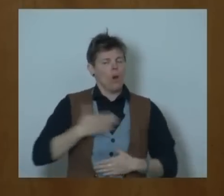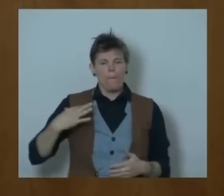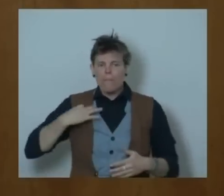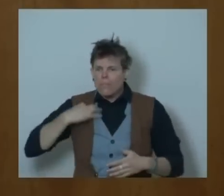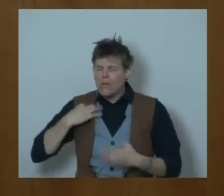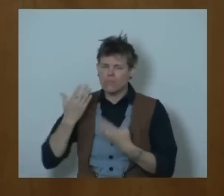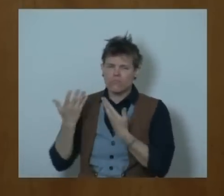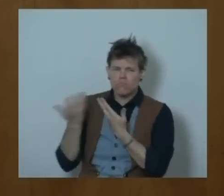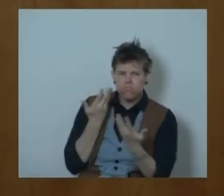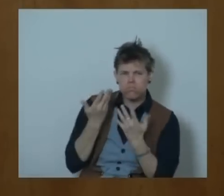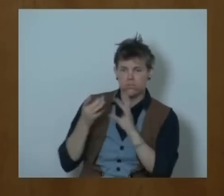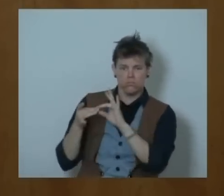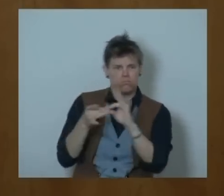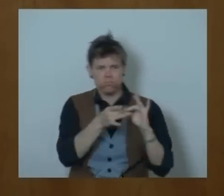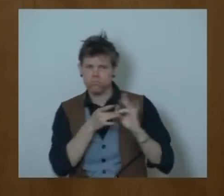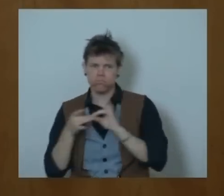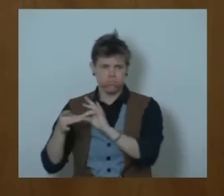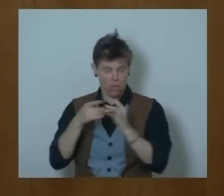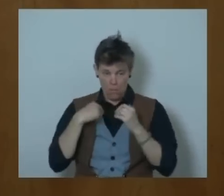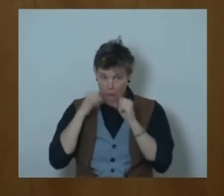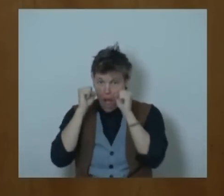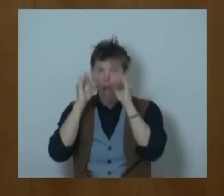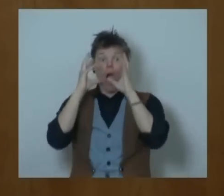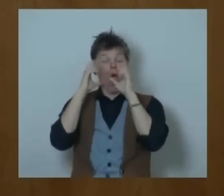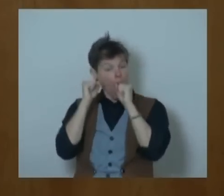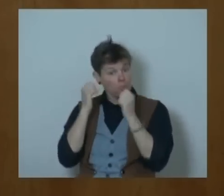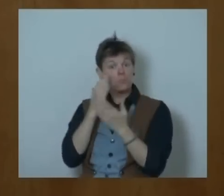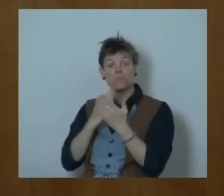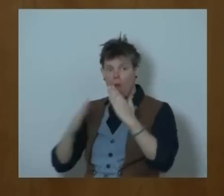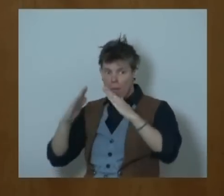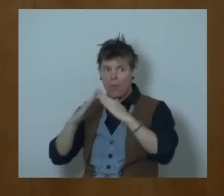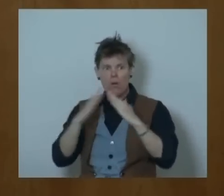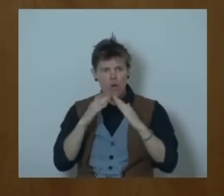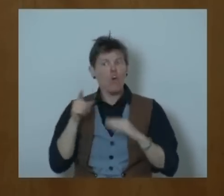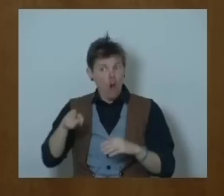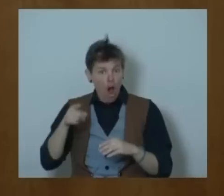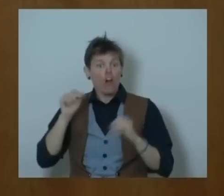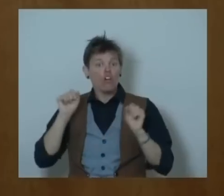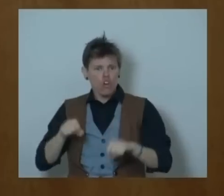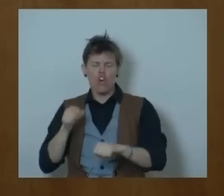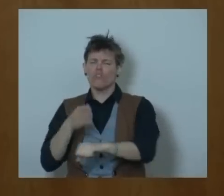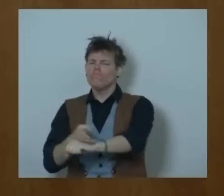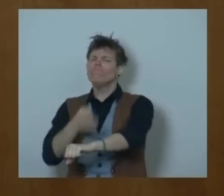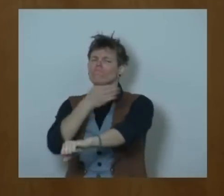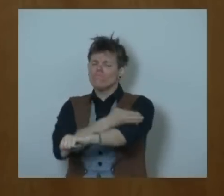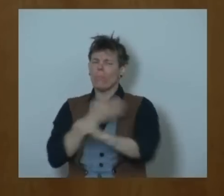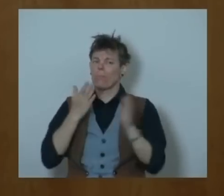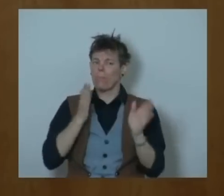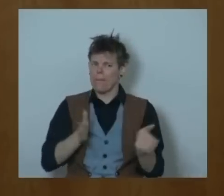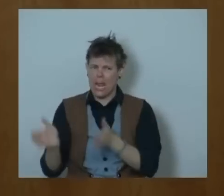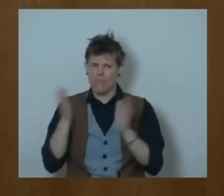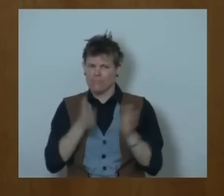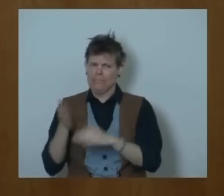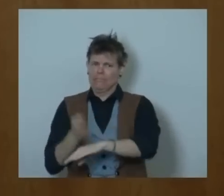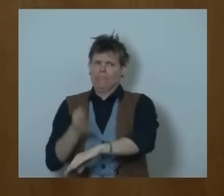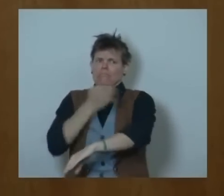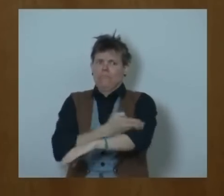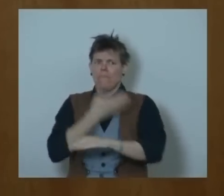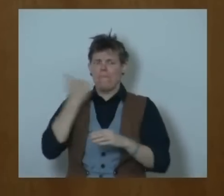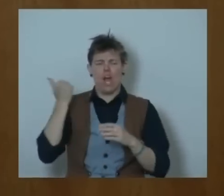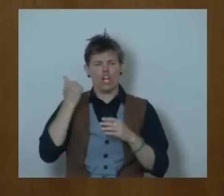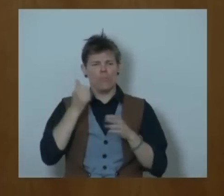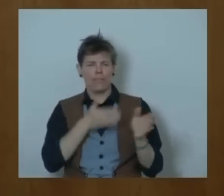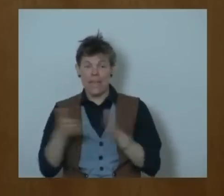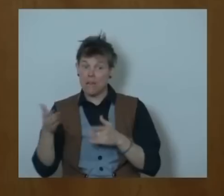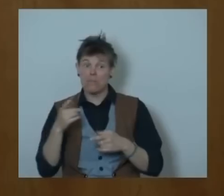some communities. We could have done a better job perhaps of preparing you. We are deliberately testing asymptomatic people to see if there